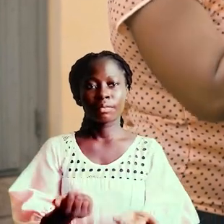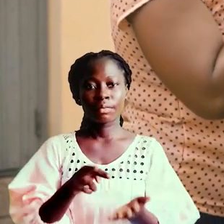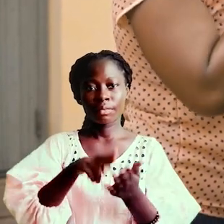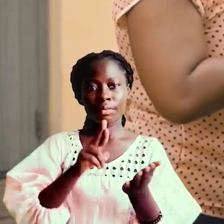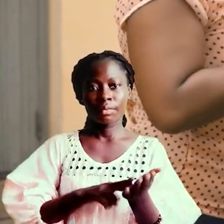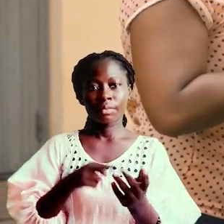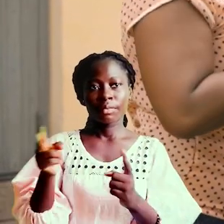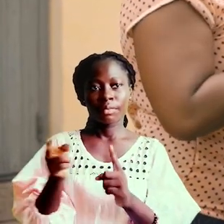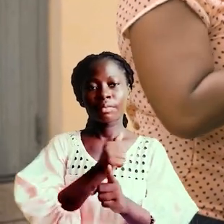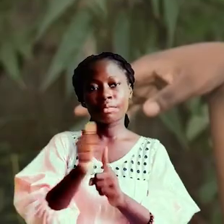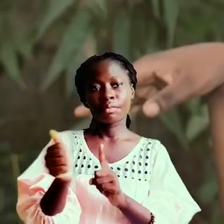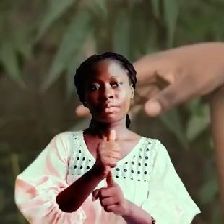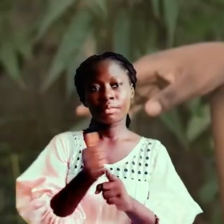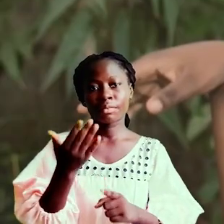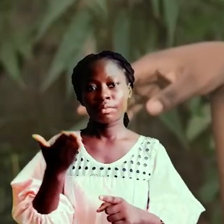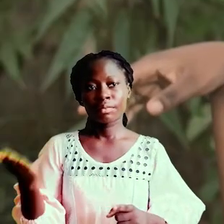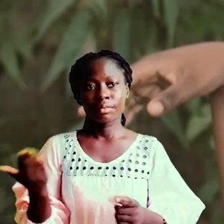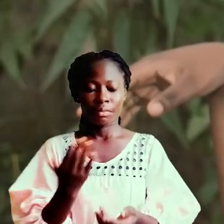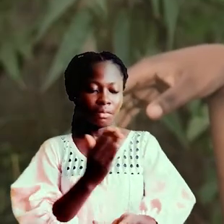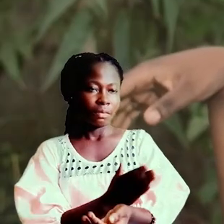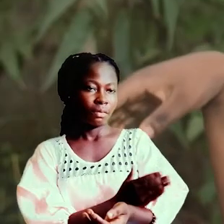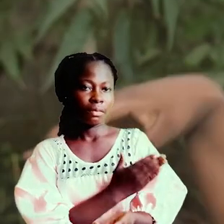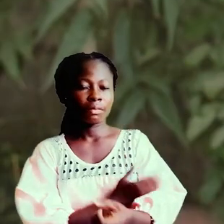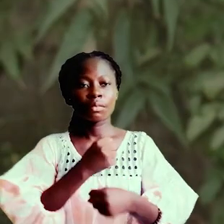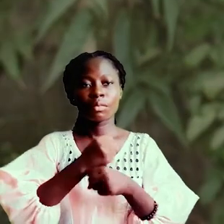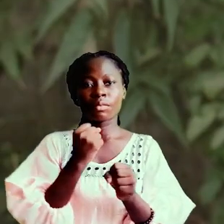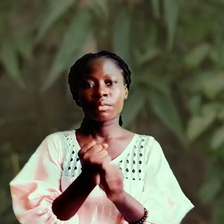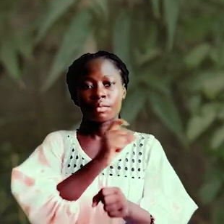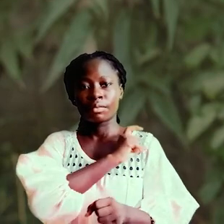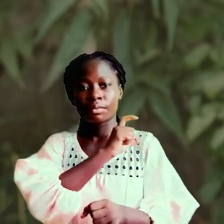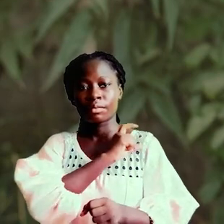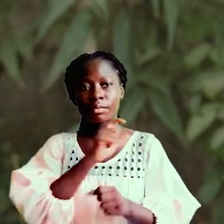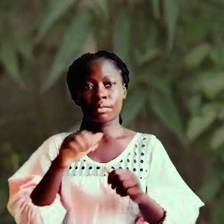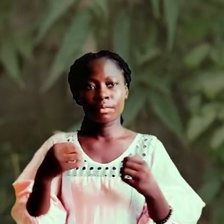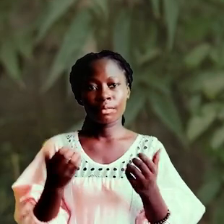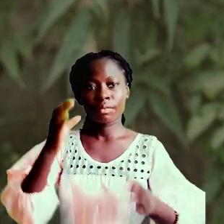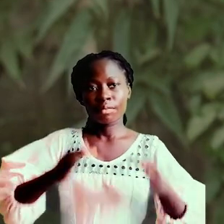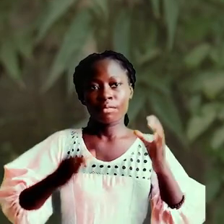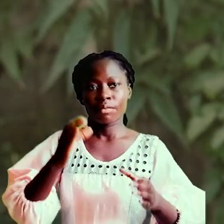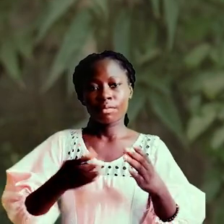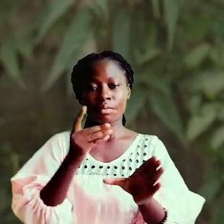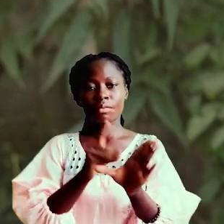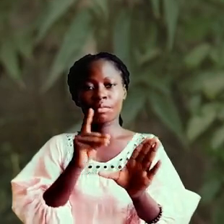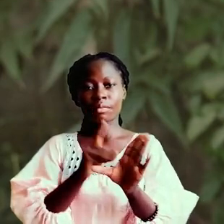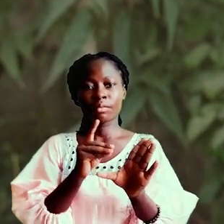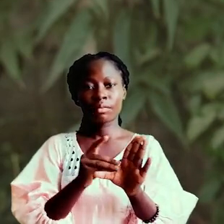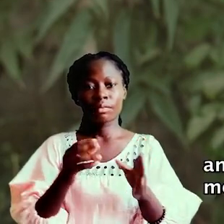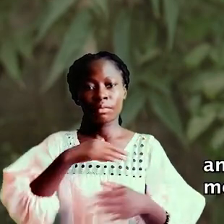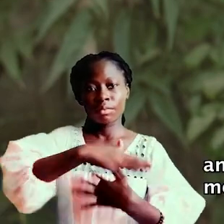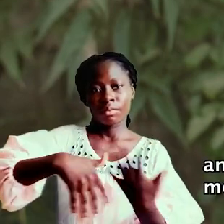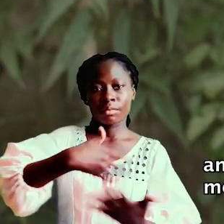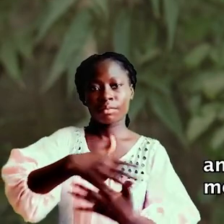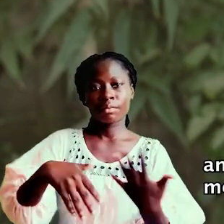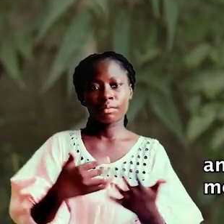of abuse. Other things expected to improve are making the police stations and courtrooms disability-friendly